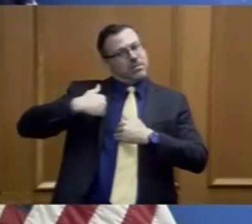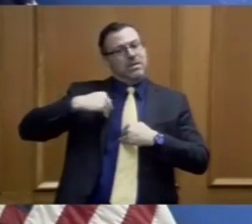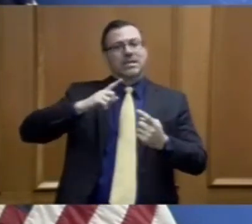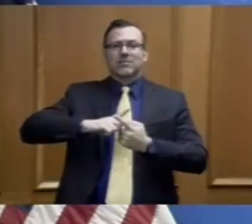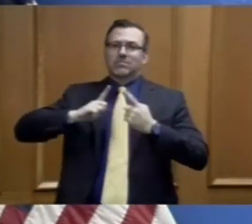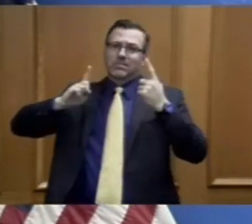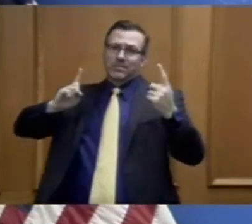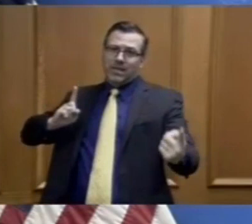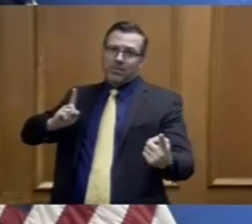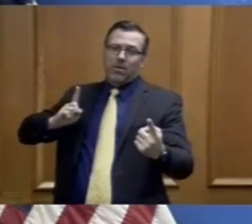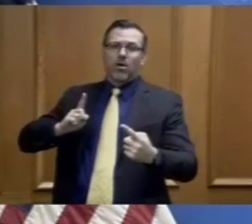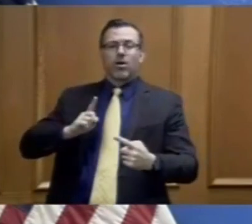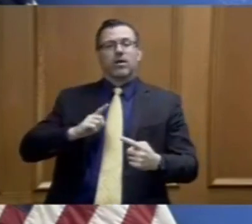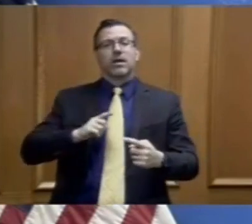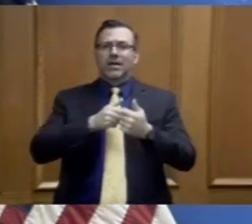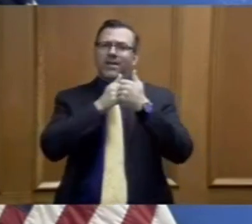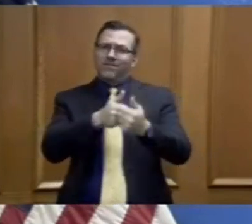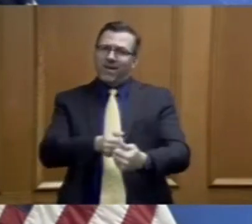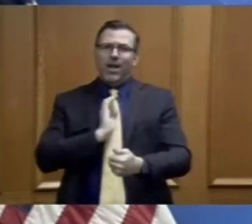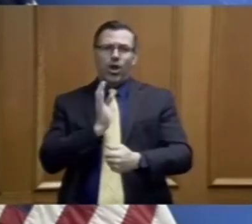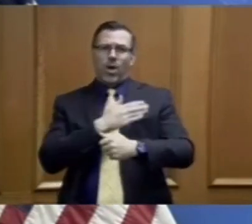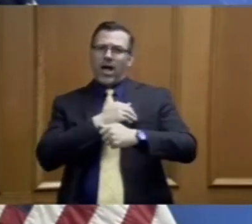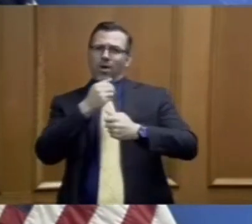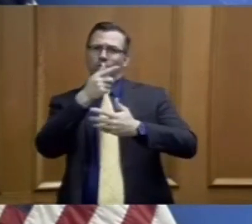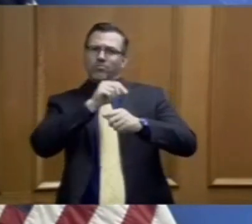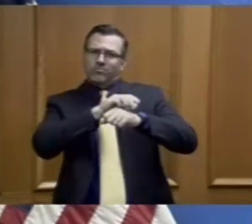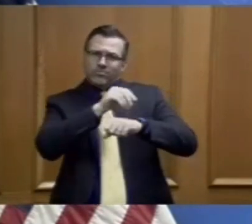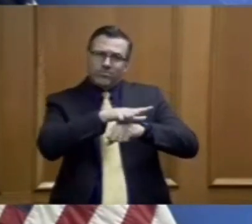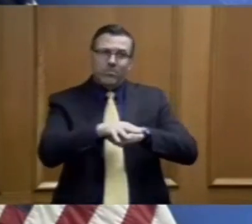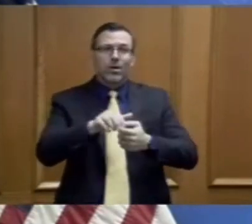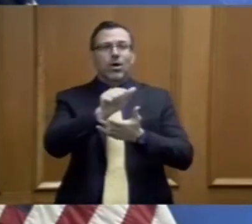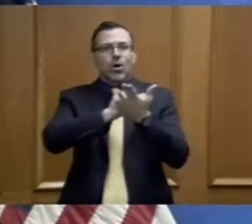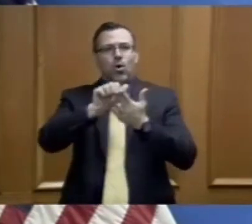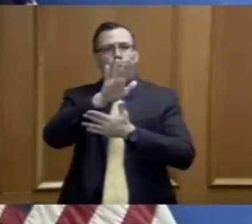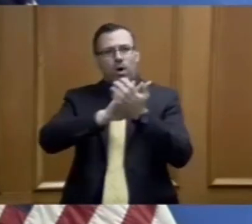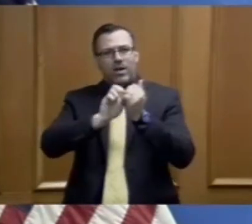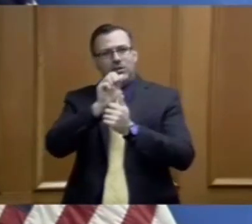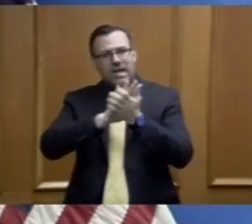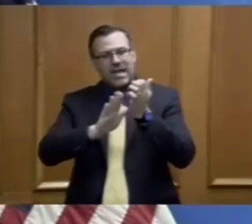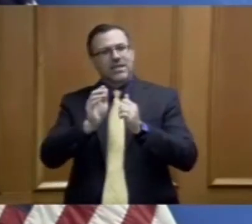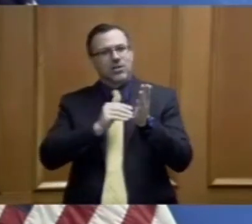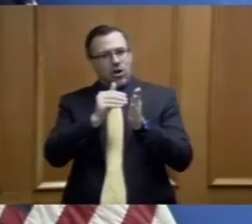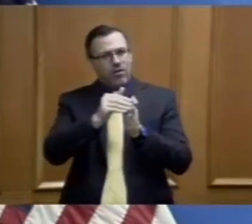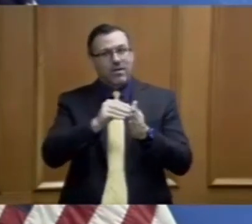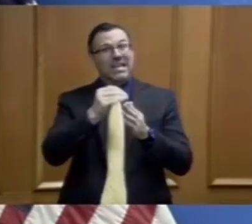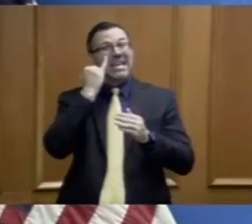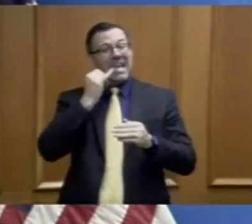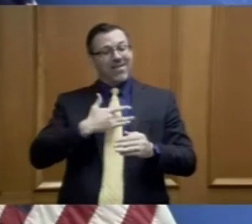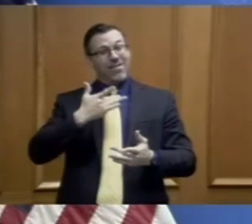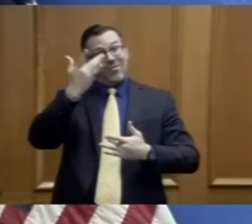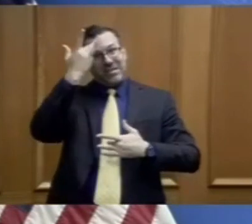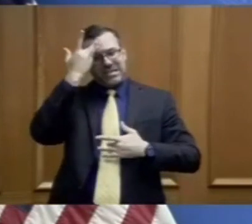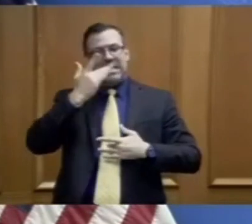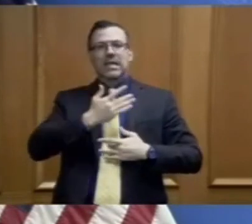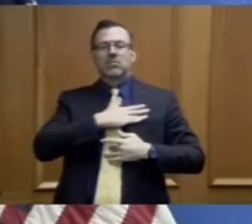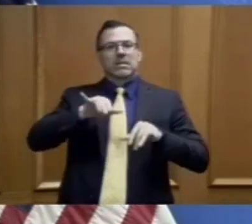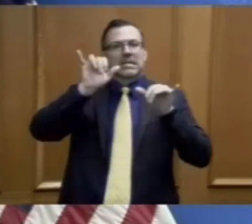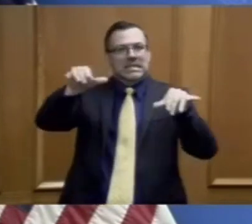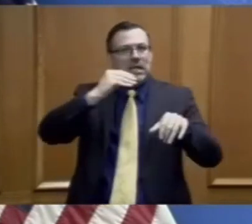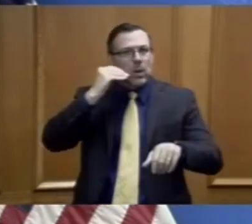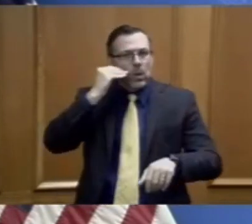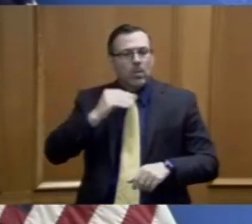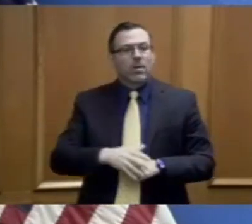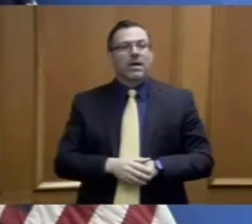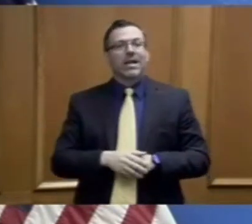socially distance and follow the guidelines and wash their hands and stay home when they're sick and do all of the things that are going to allow us to